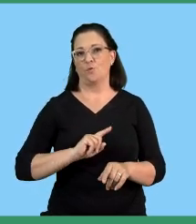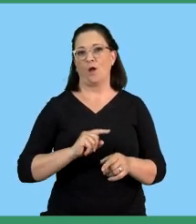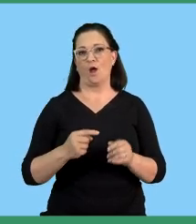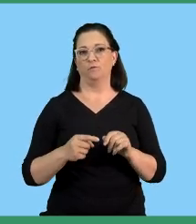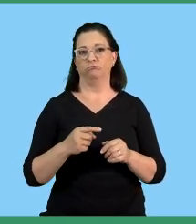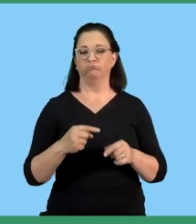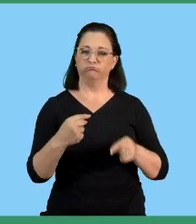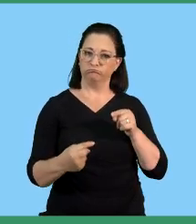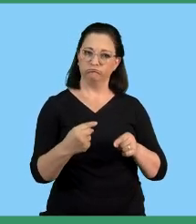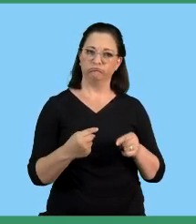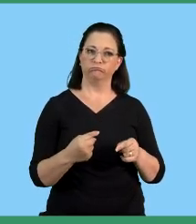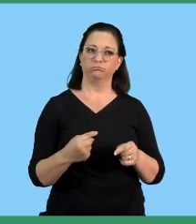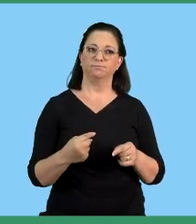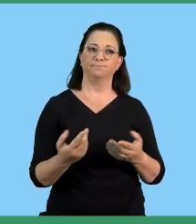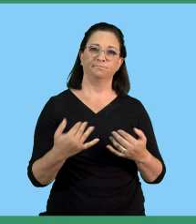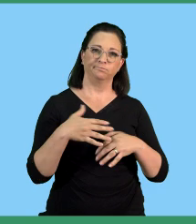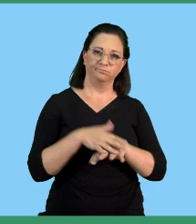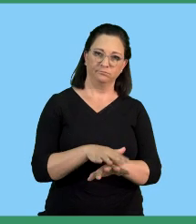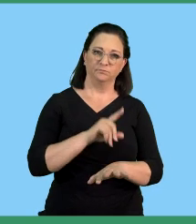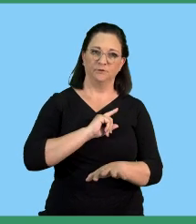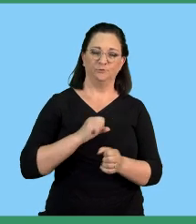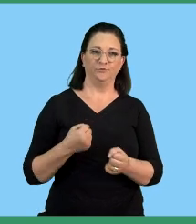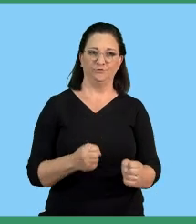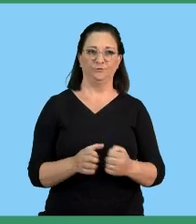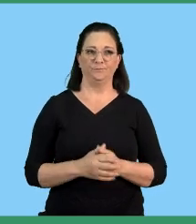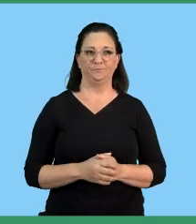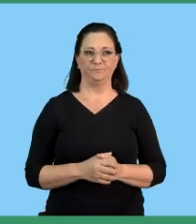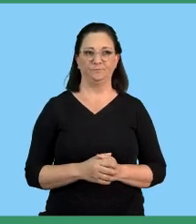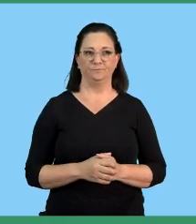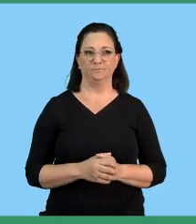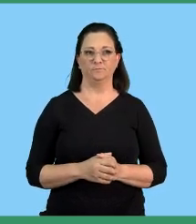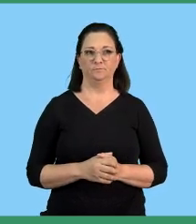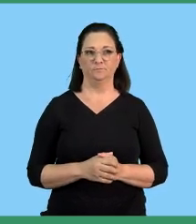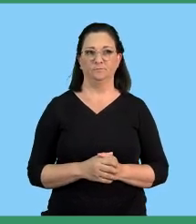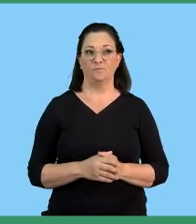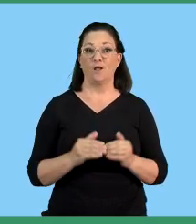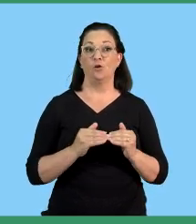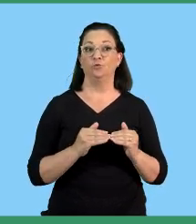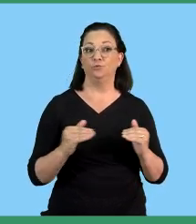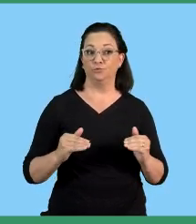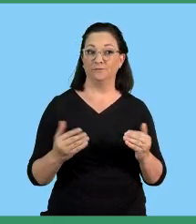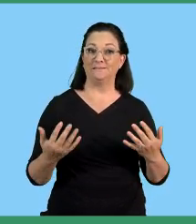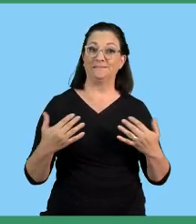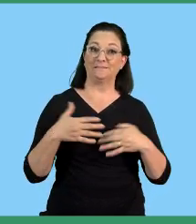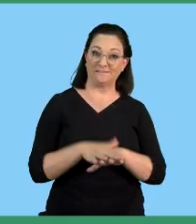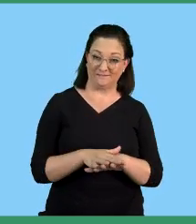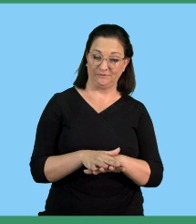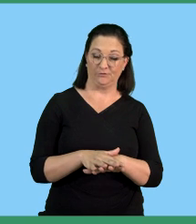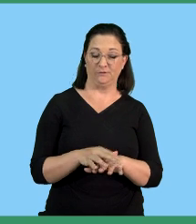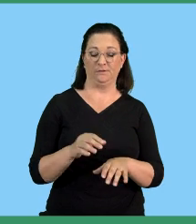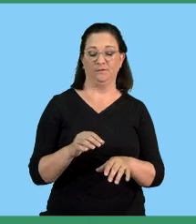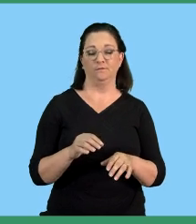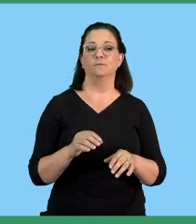competition. That is a horizontal integration strategy. It's not horizontal strategy, but horizontal